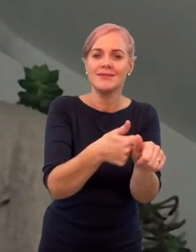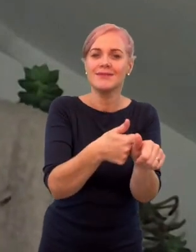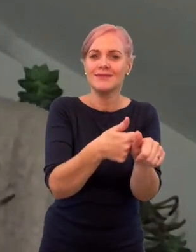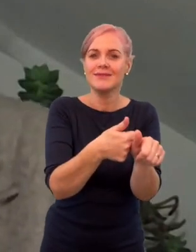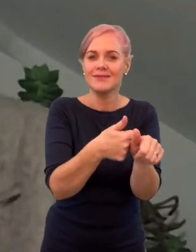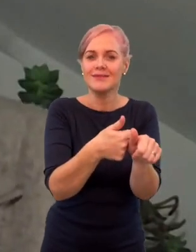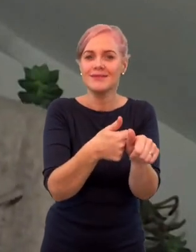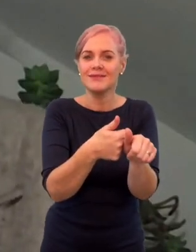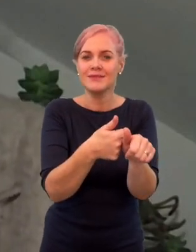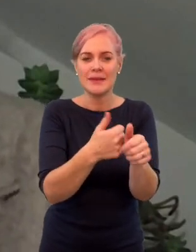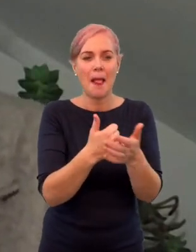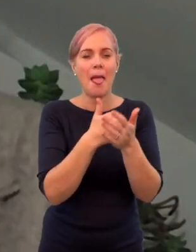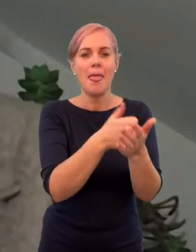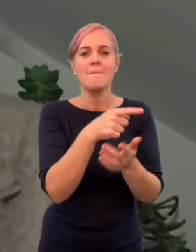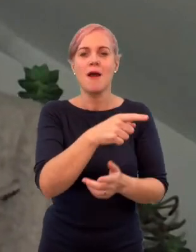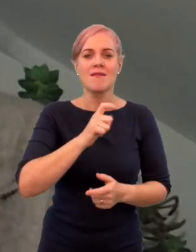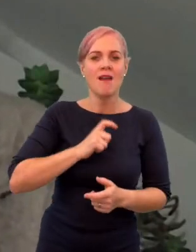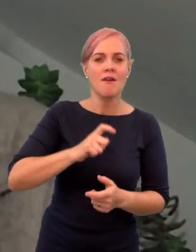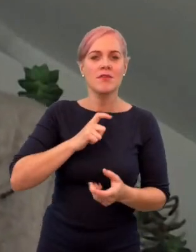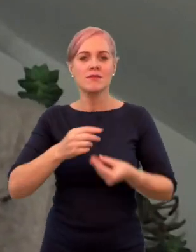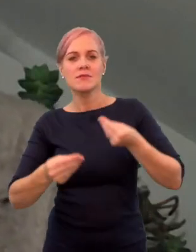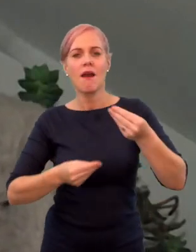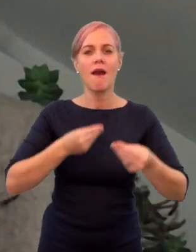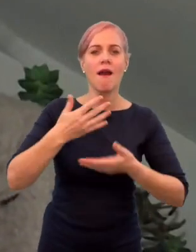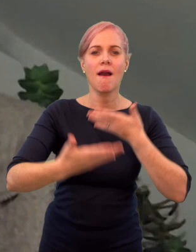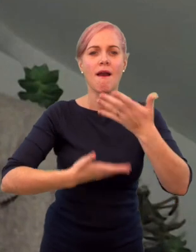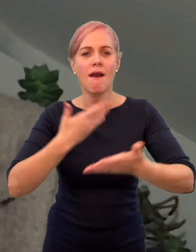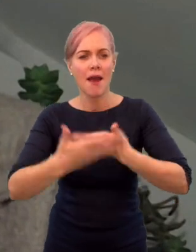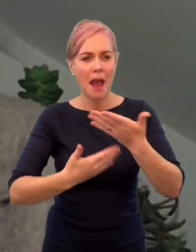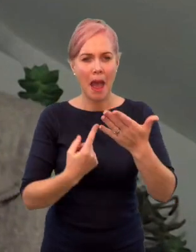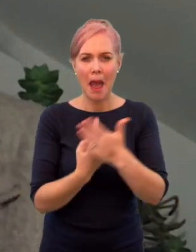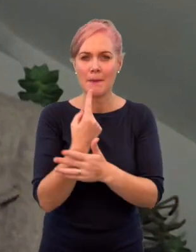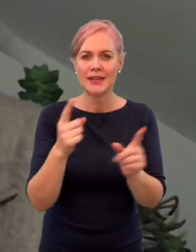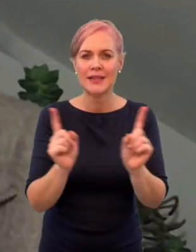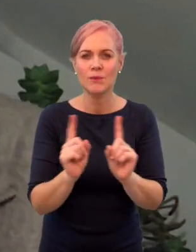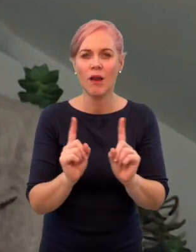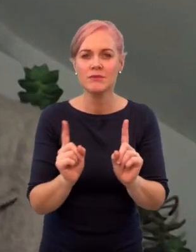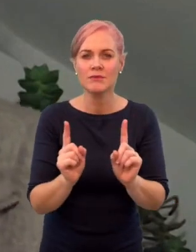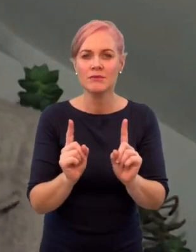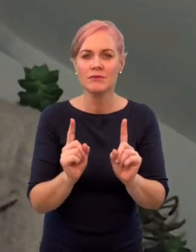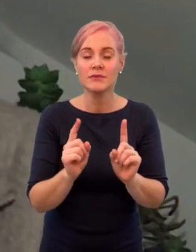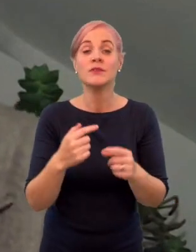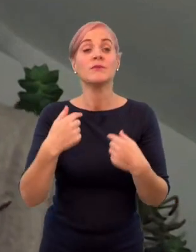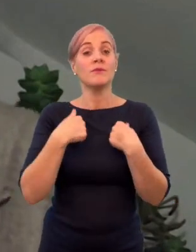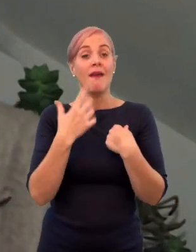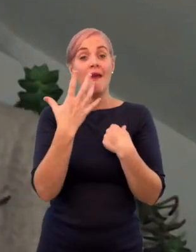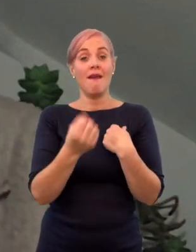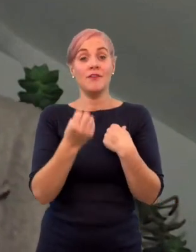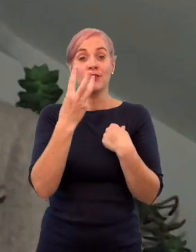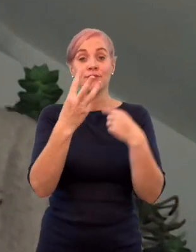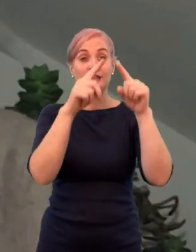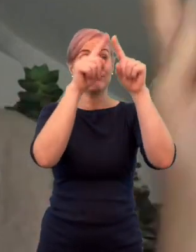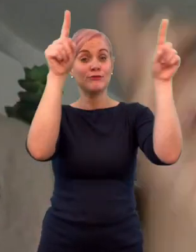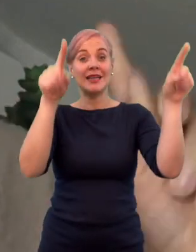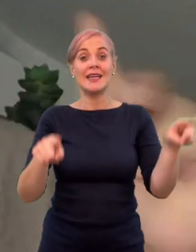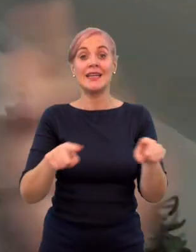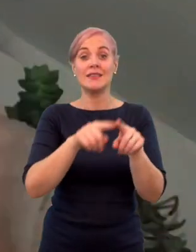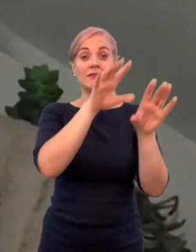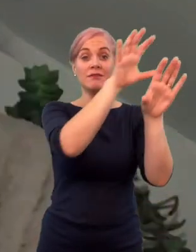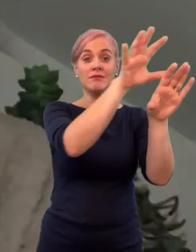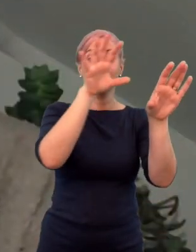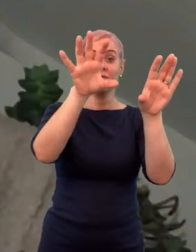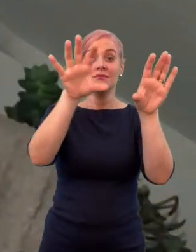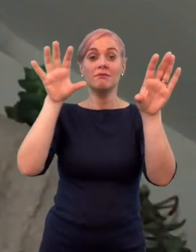bit of an aid, um, to help characterize or to help tell us more about what exactly is happening. And then on the three screens